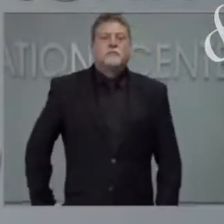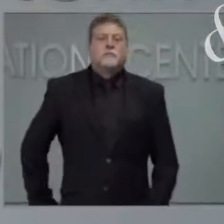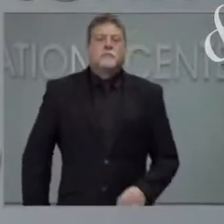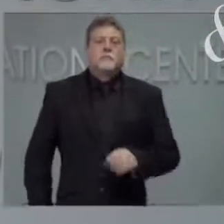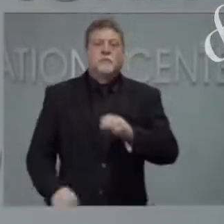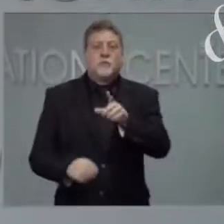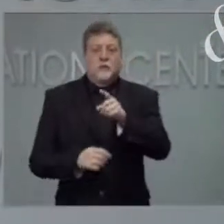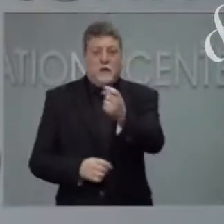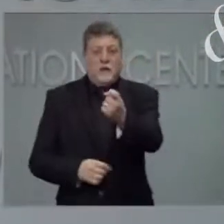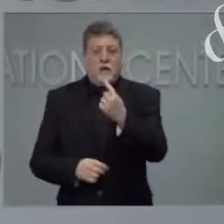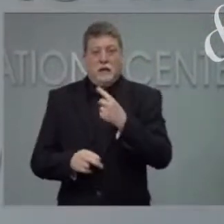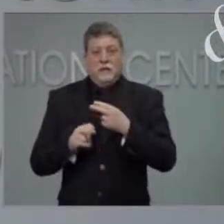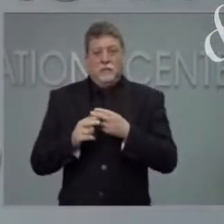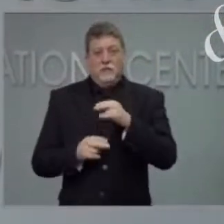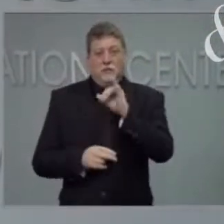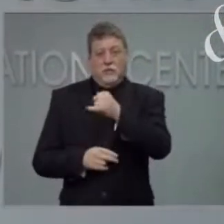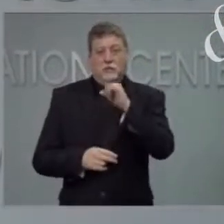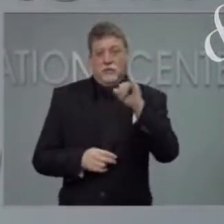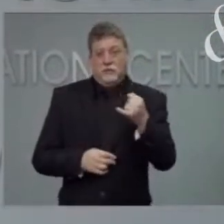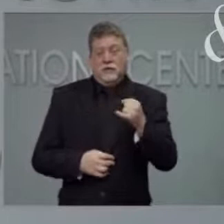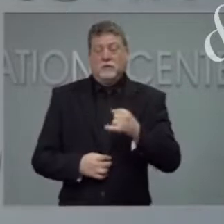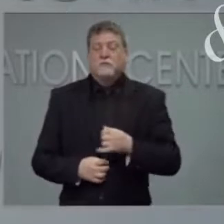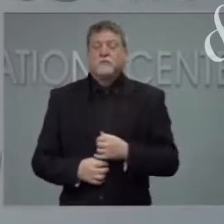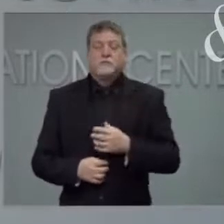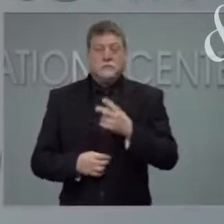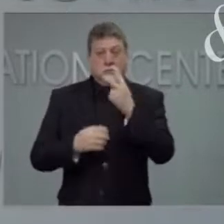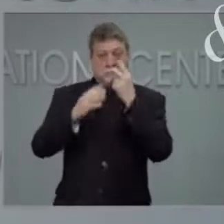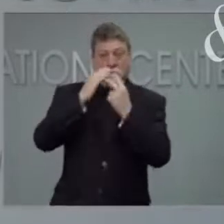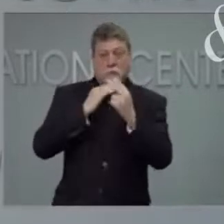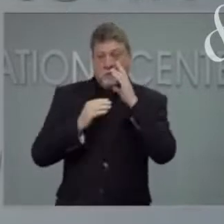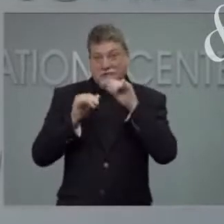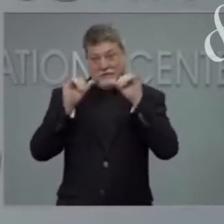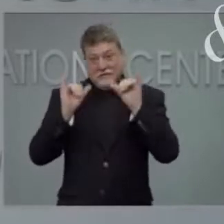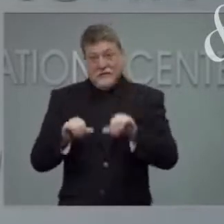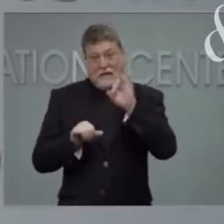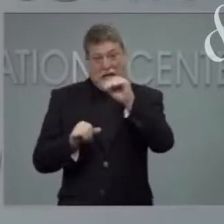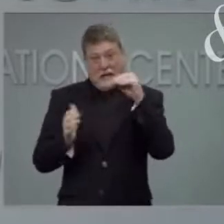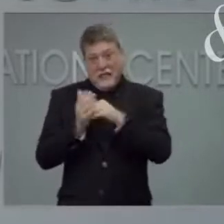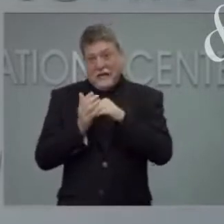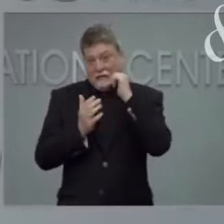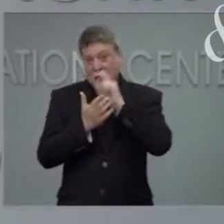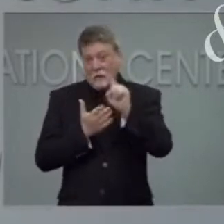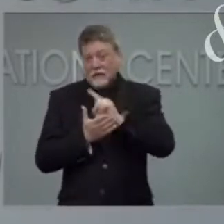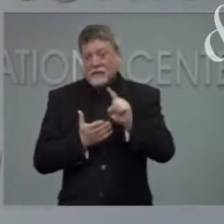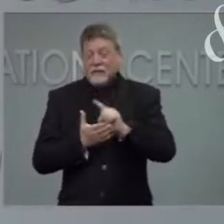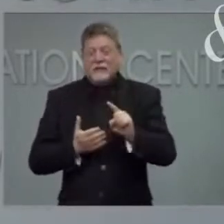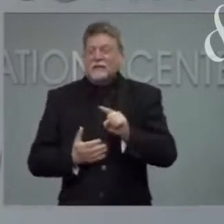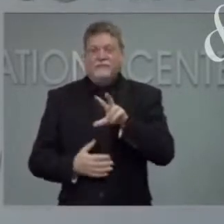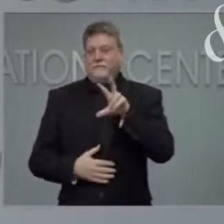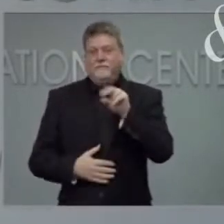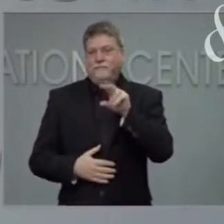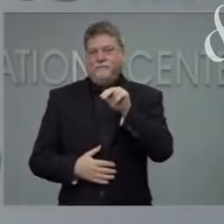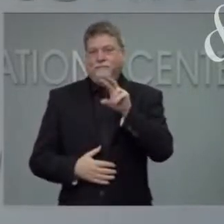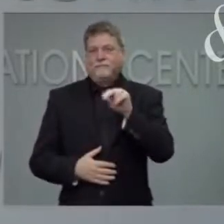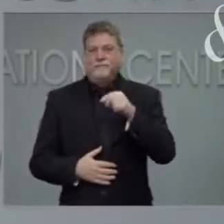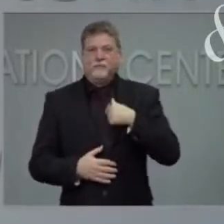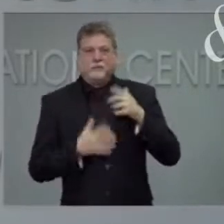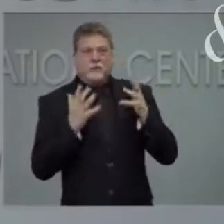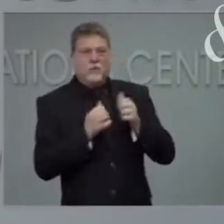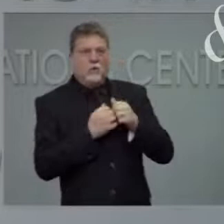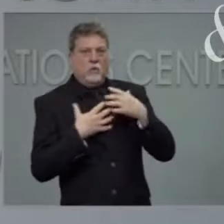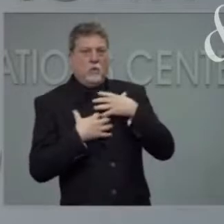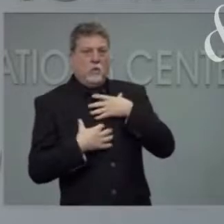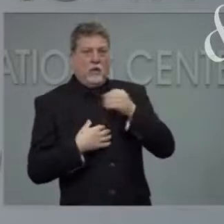expect a dip in supply of Johnson & Johnson. We were on a call with the White House today. Then that